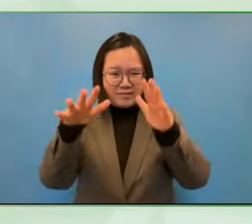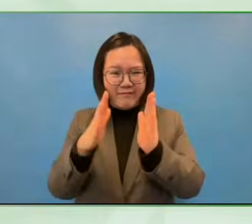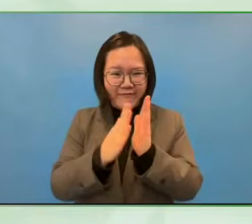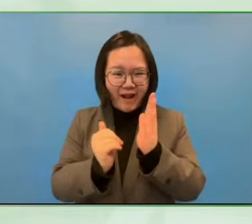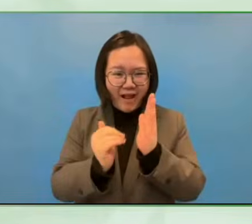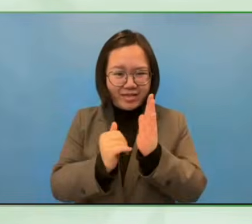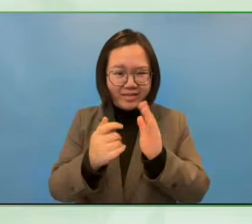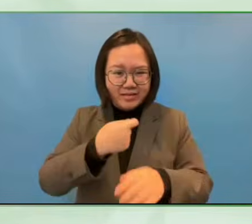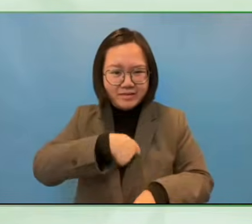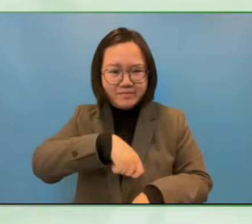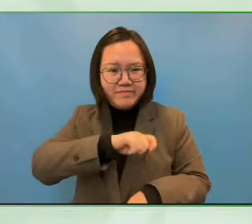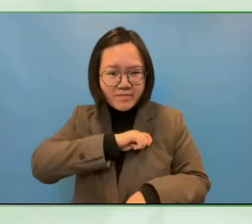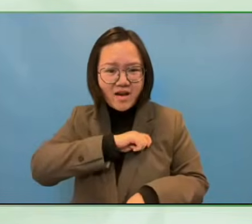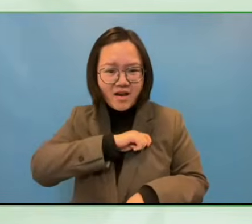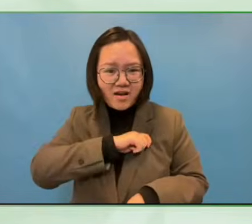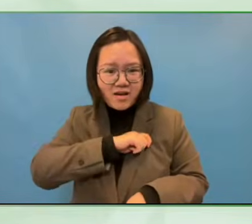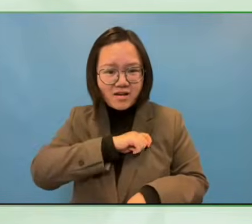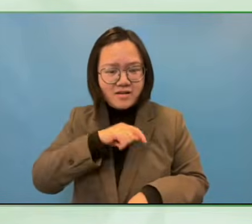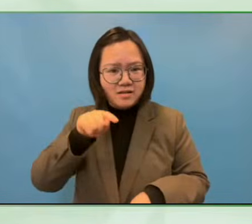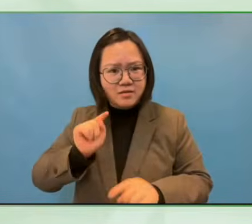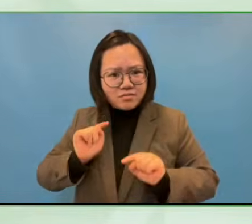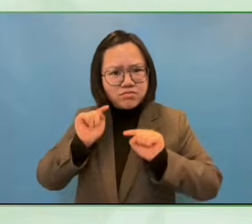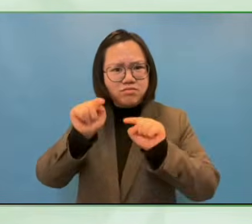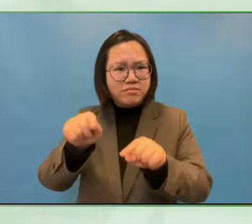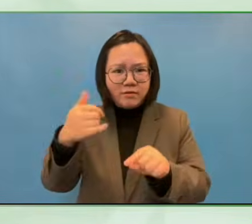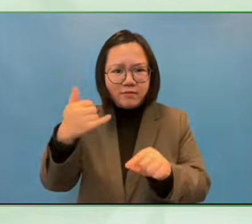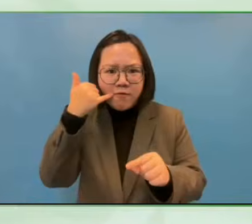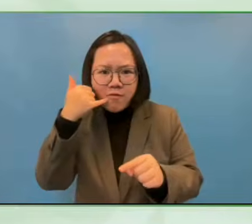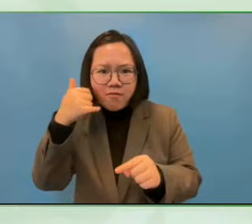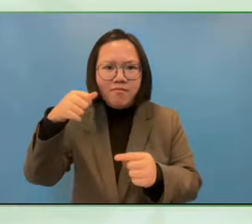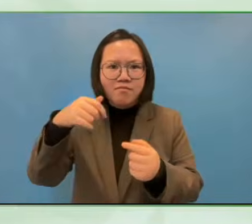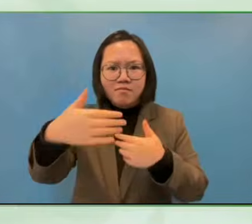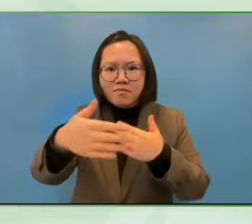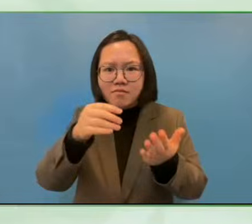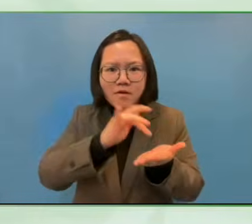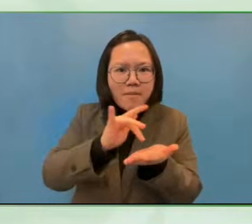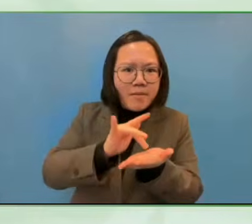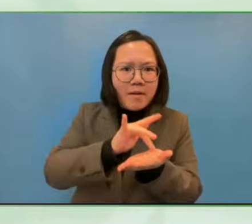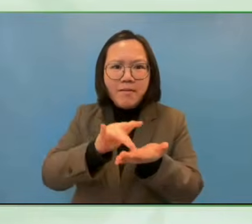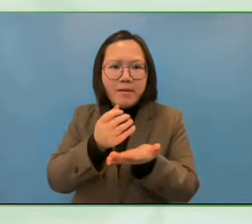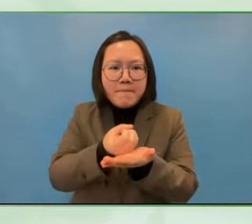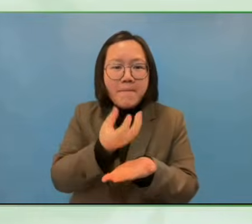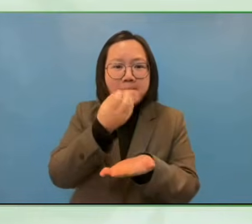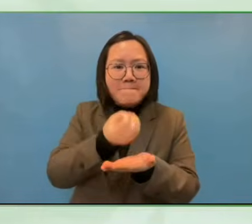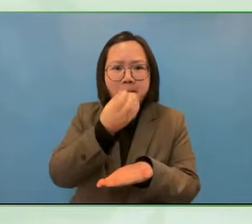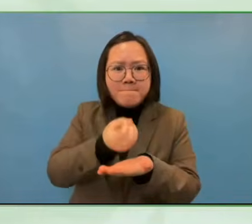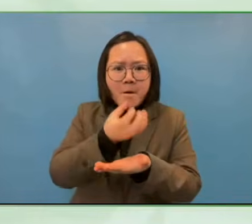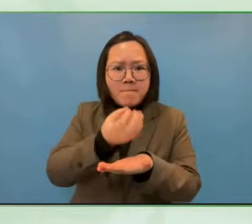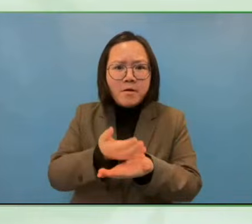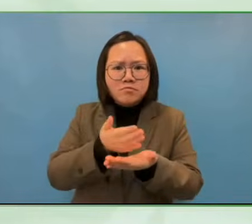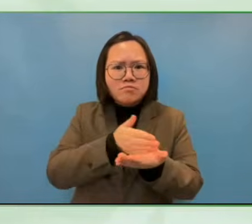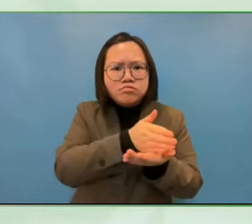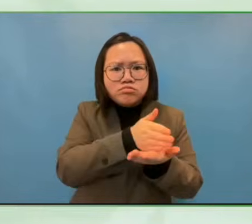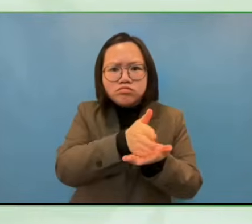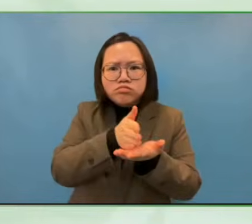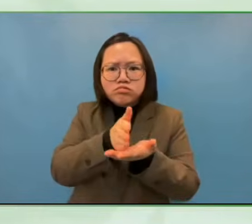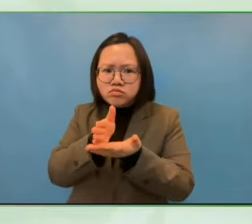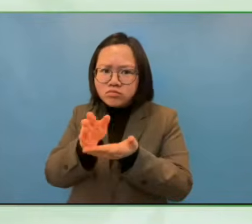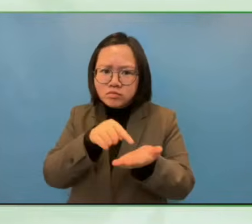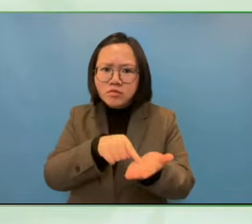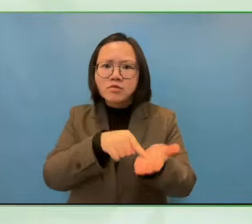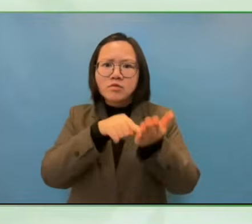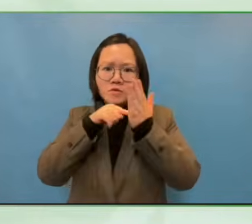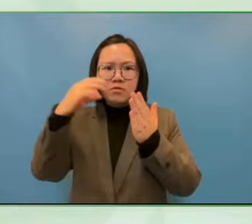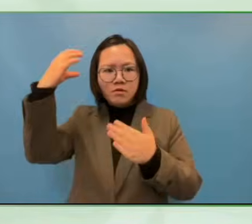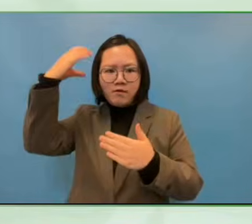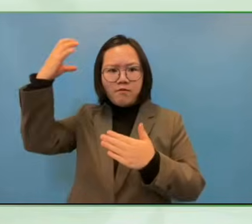pay attention and work with their local populations. It's in their best interest to do so as far as efficiency, as far as